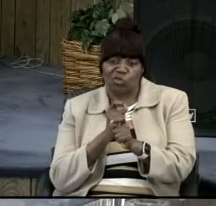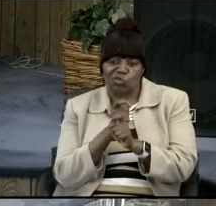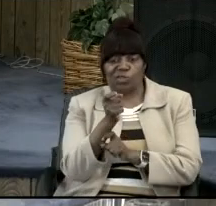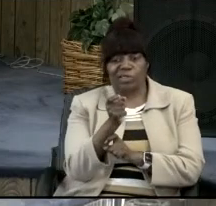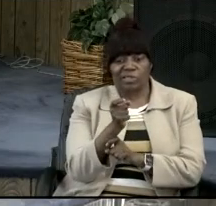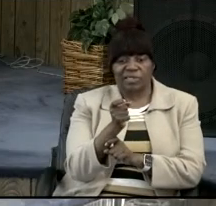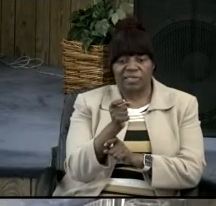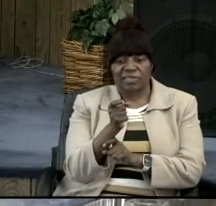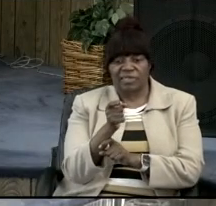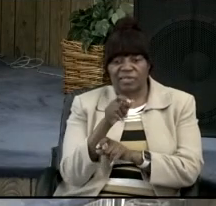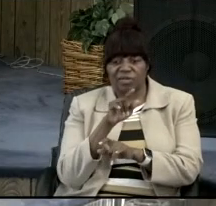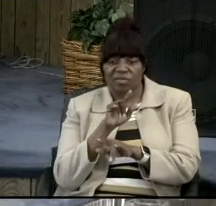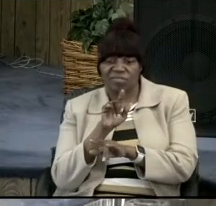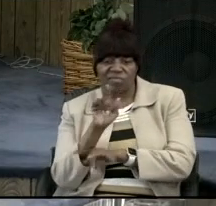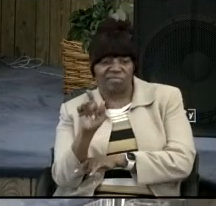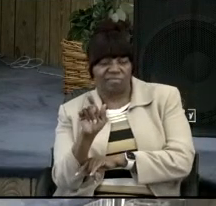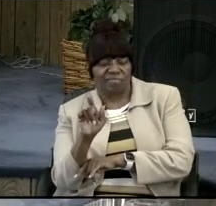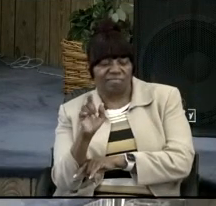Amen. And they get good at it too.